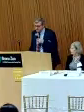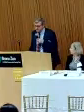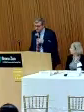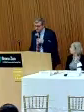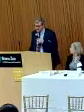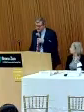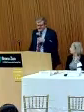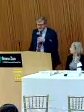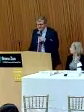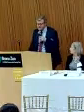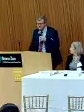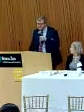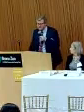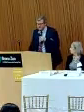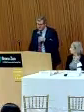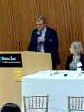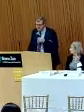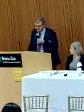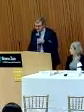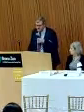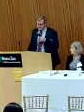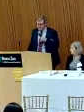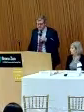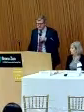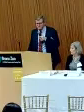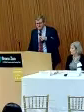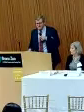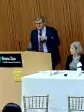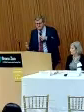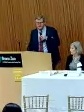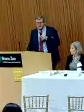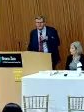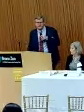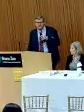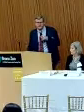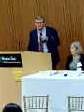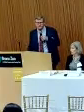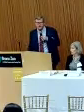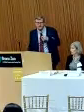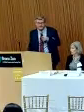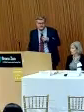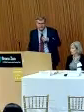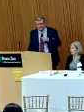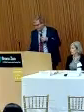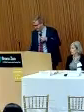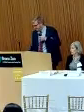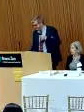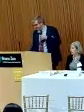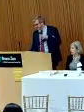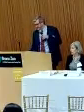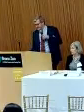a prohibited uh housing providers are now prohibited from discriminating based on an individual's non-wage